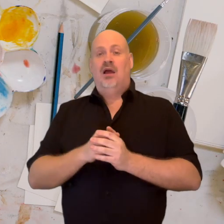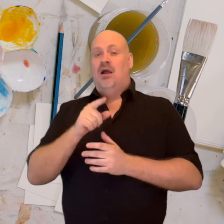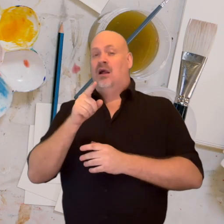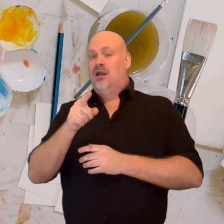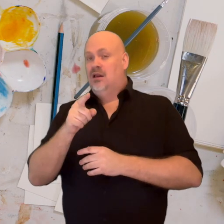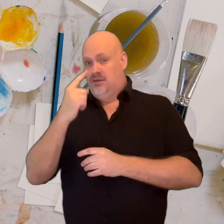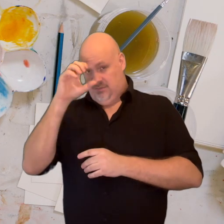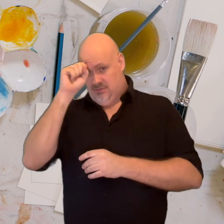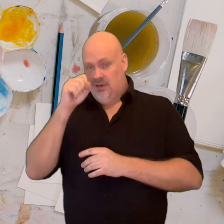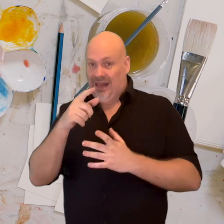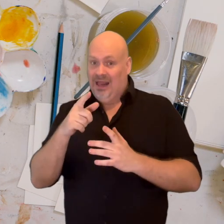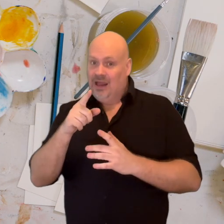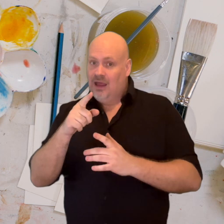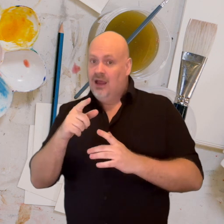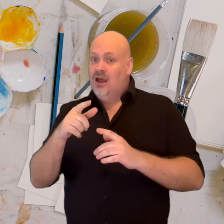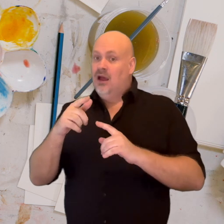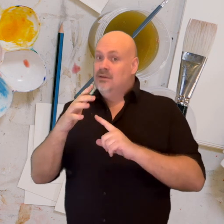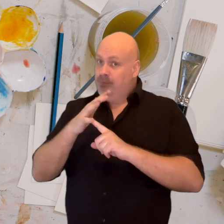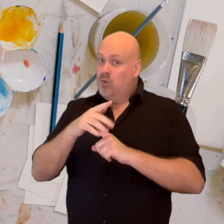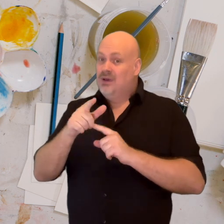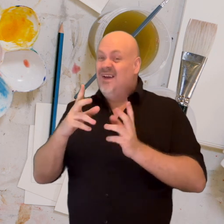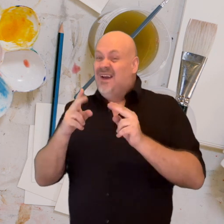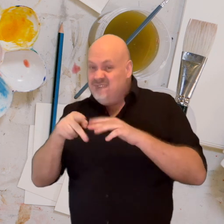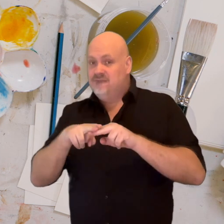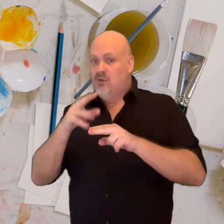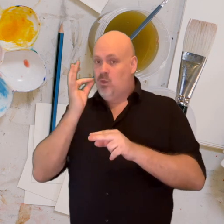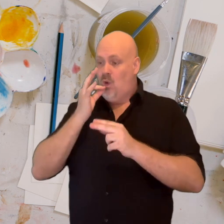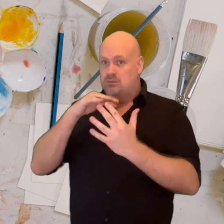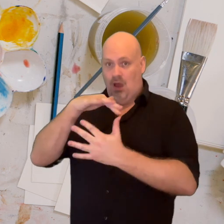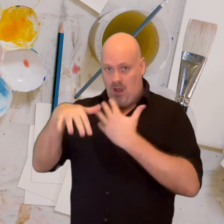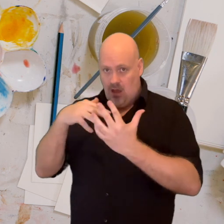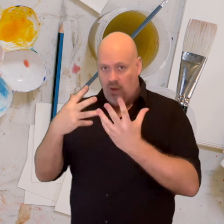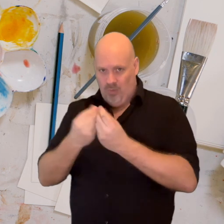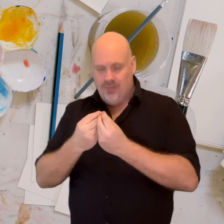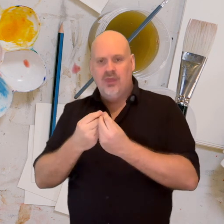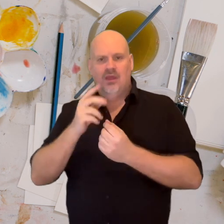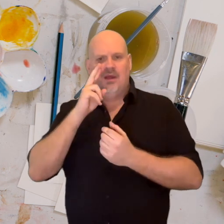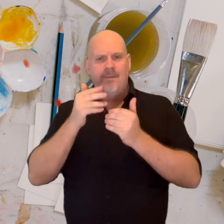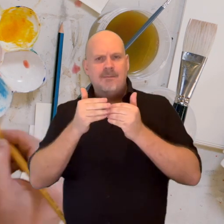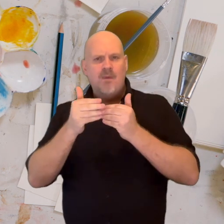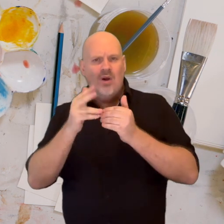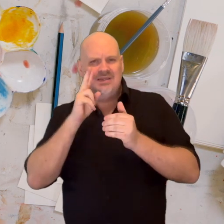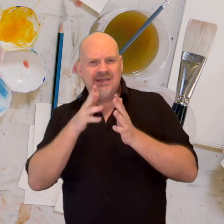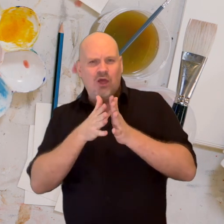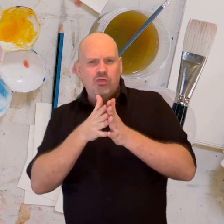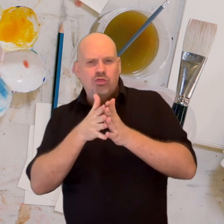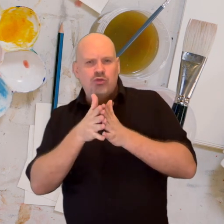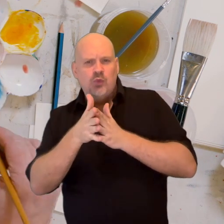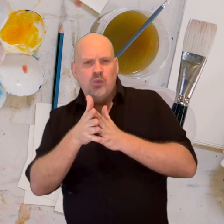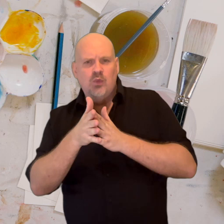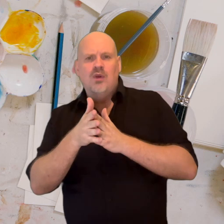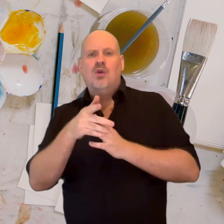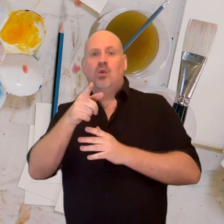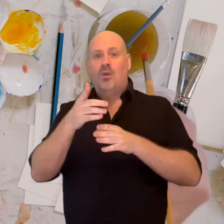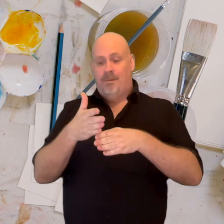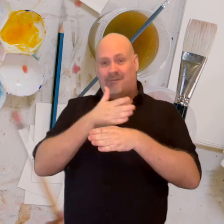water, is that it can become a little bit more transparent. So if you've made darker lines before,